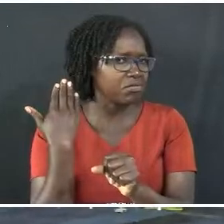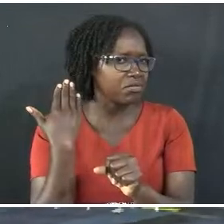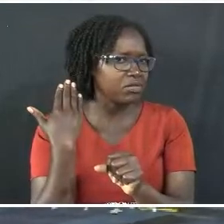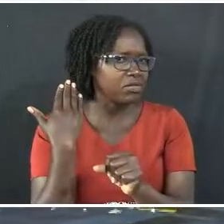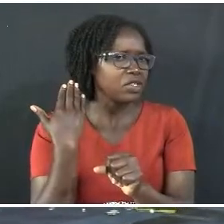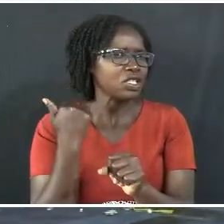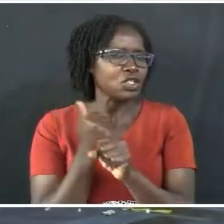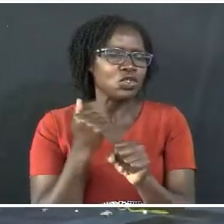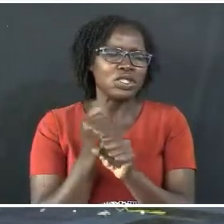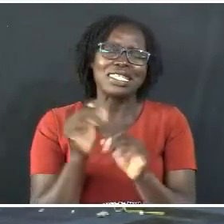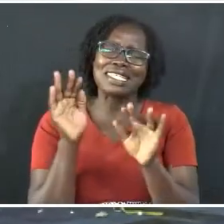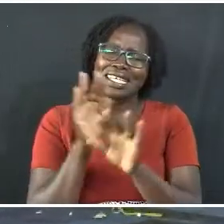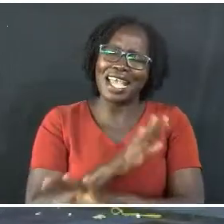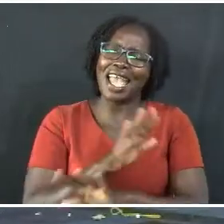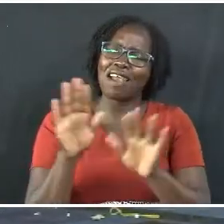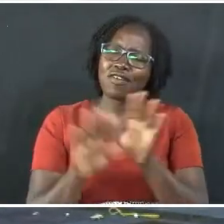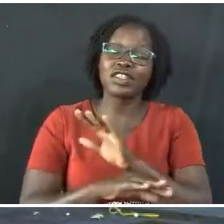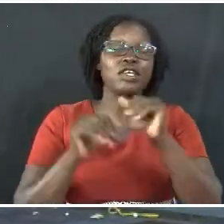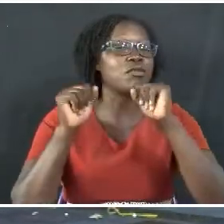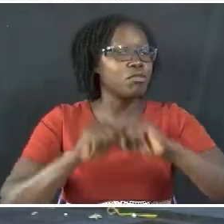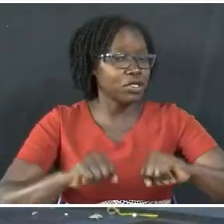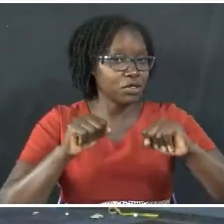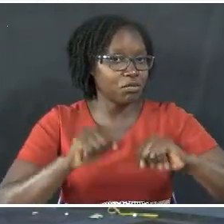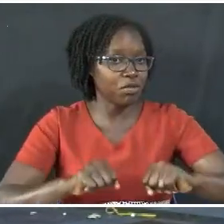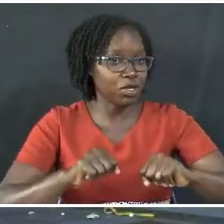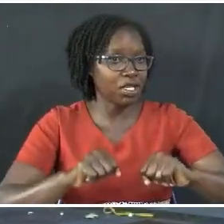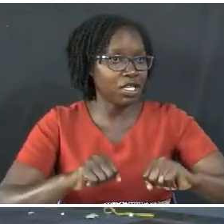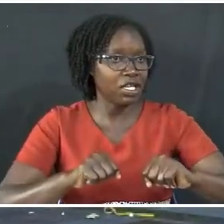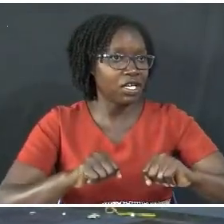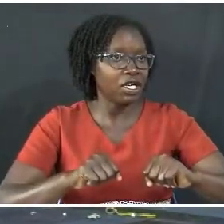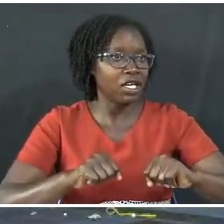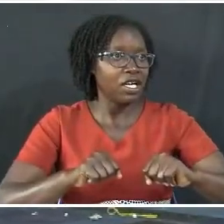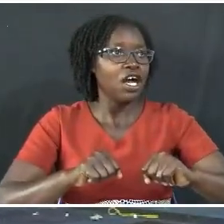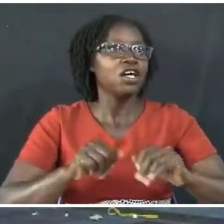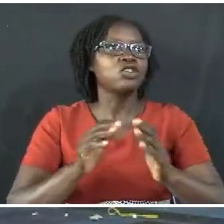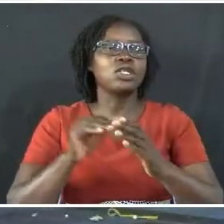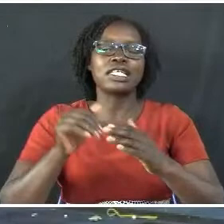you did everything possible to get you out of